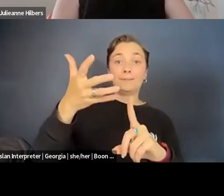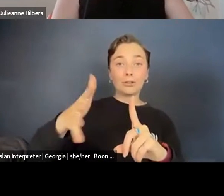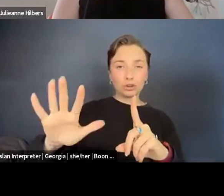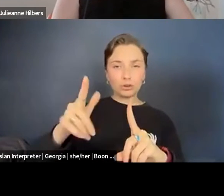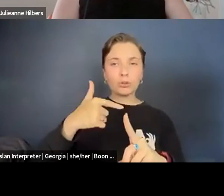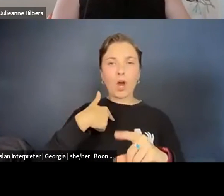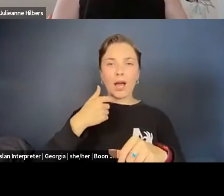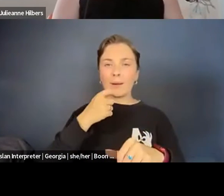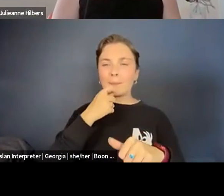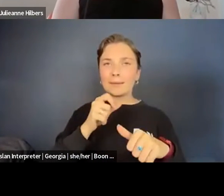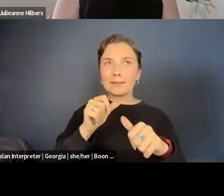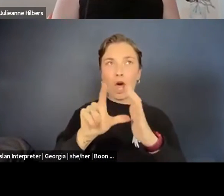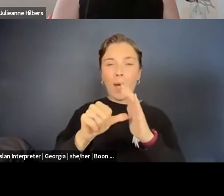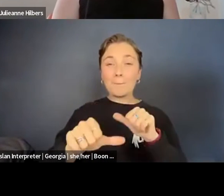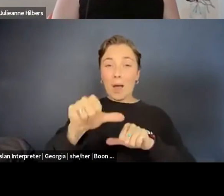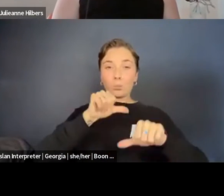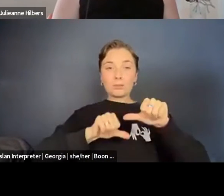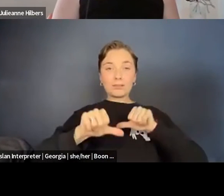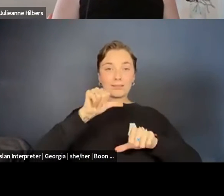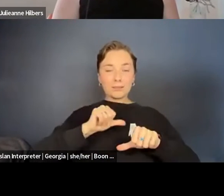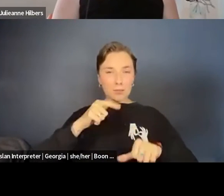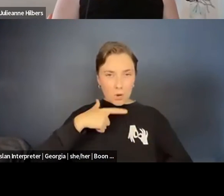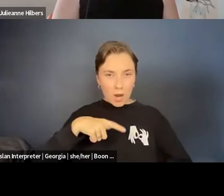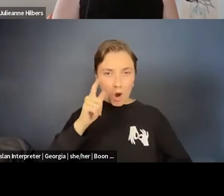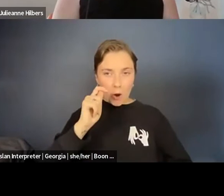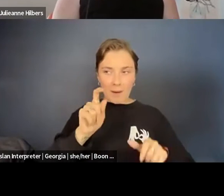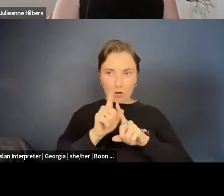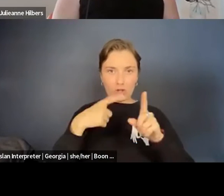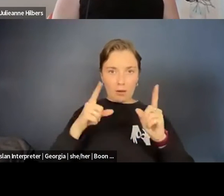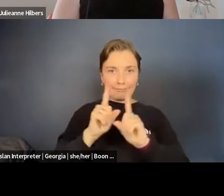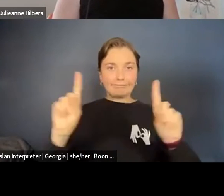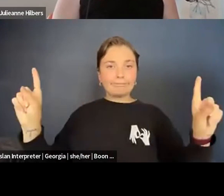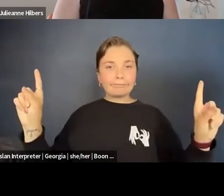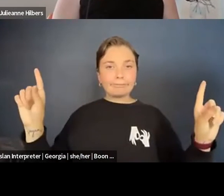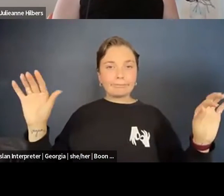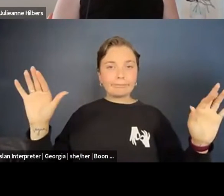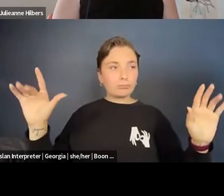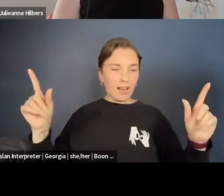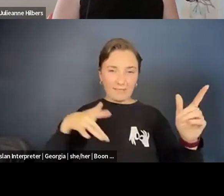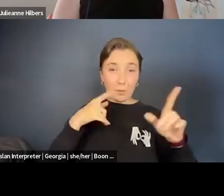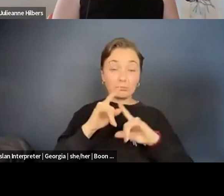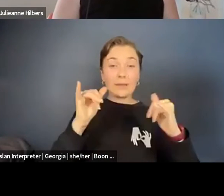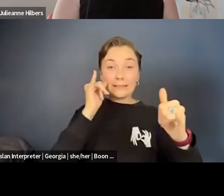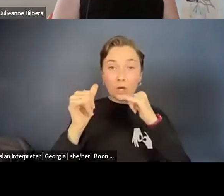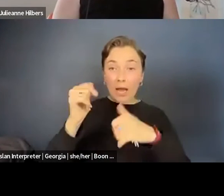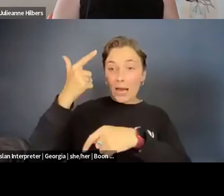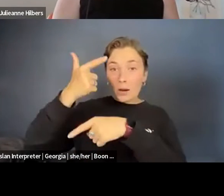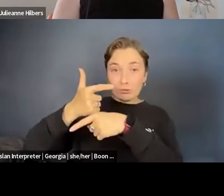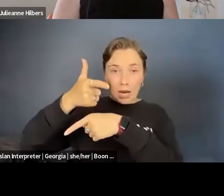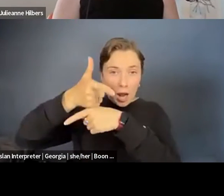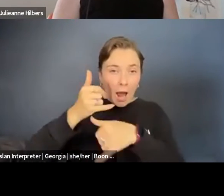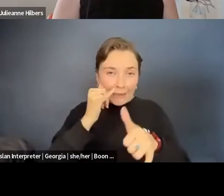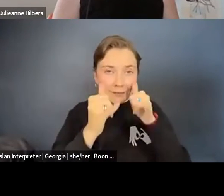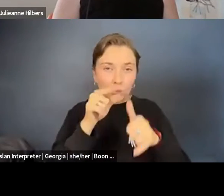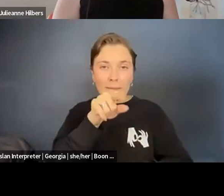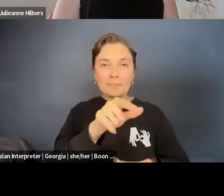of went backwards in time a little bit because we'd been almost estranged. Having an interview with him, sitting down with a video camera and interviewing him